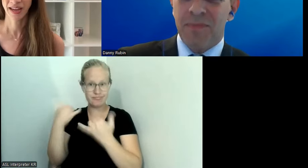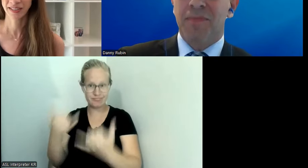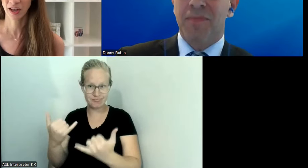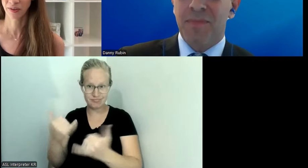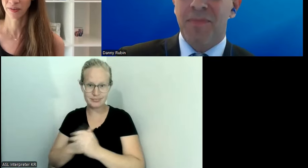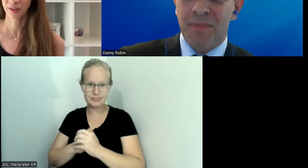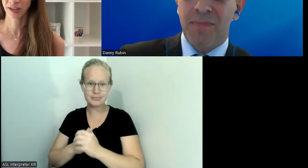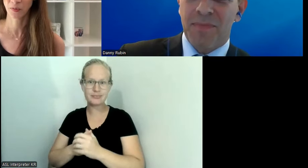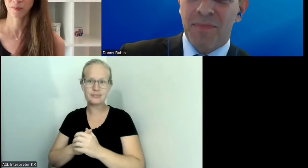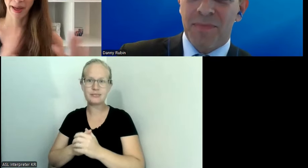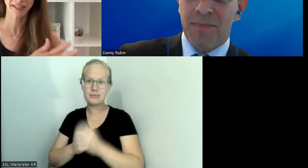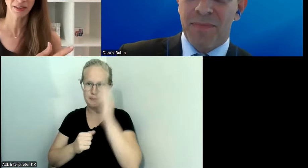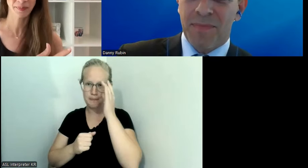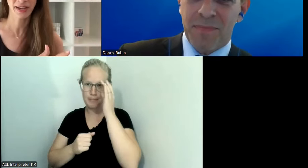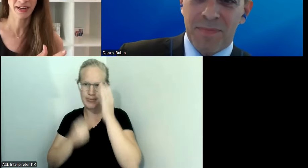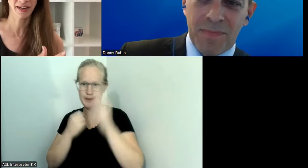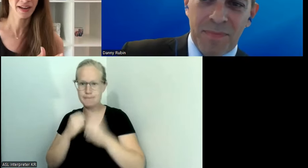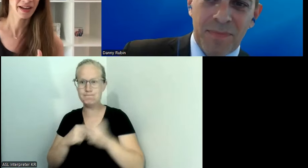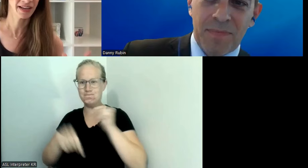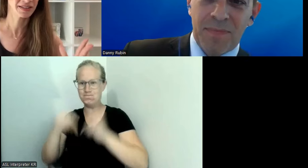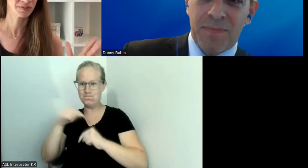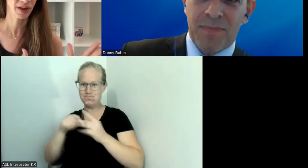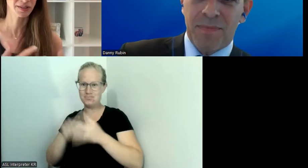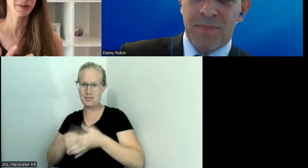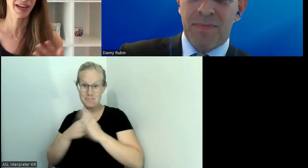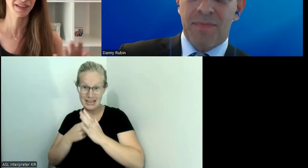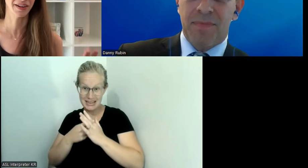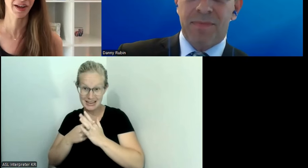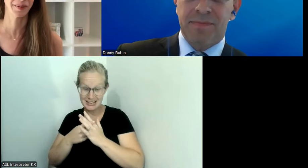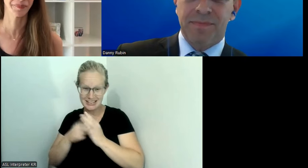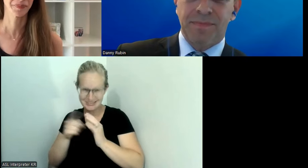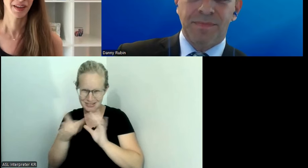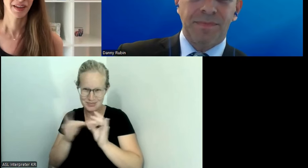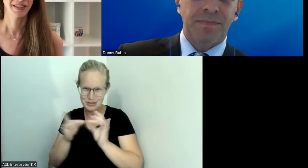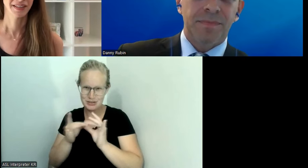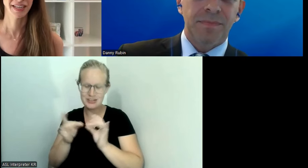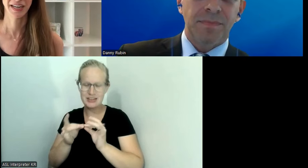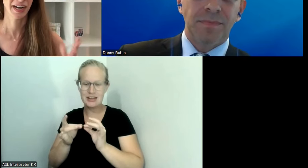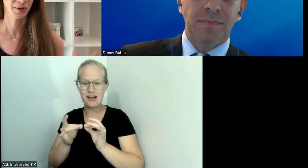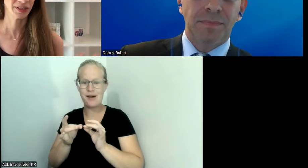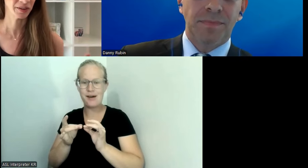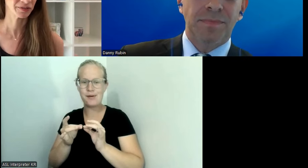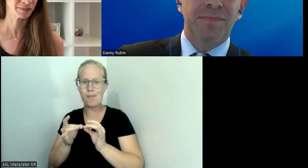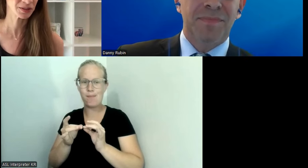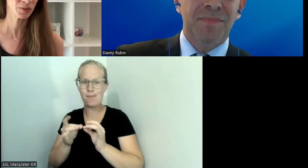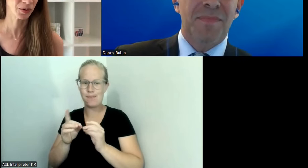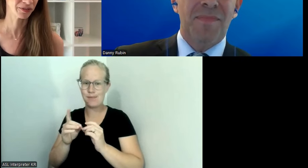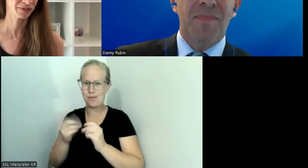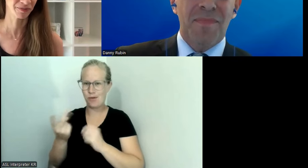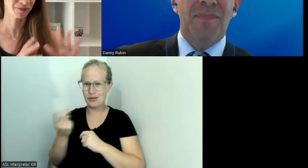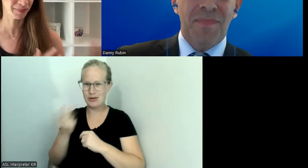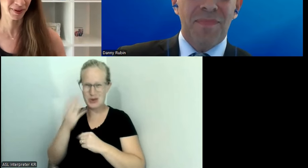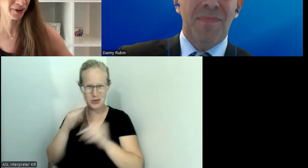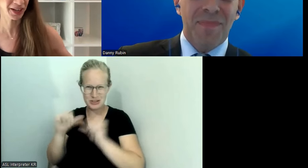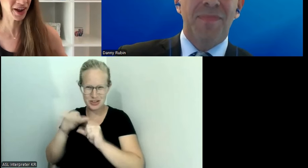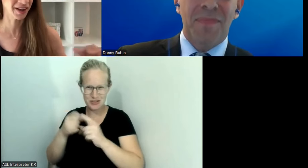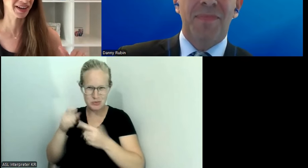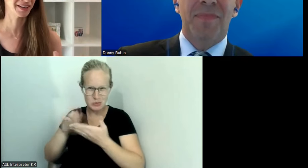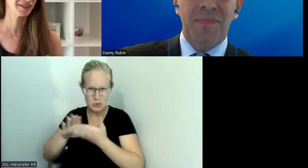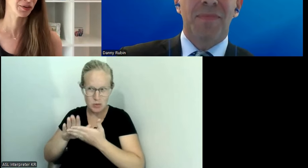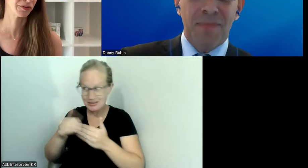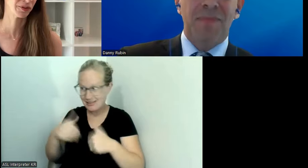I guess I'll kind of go back to the beginning. I guess, as you said, Danny and I know each other from school, from being